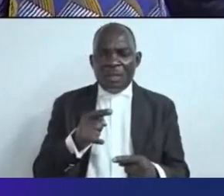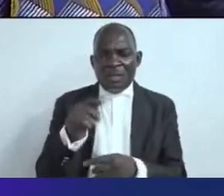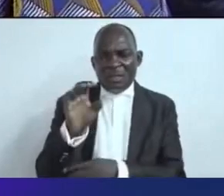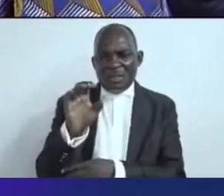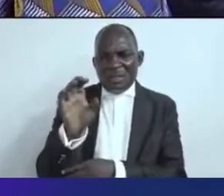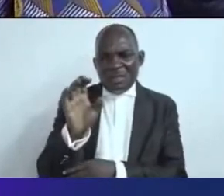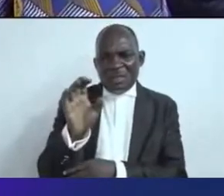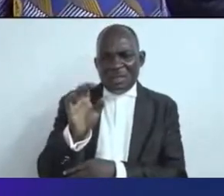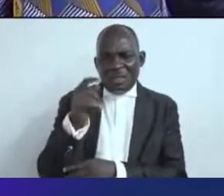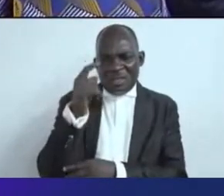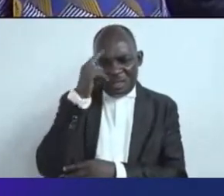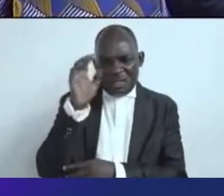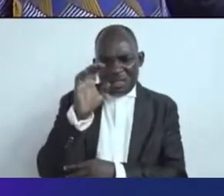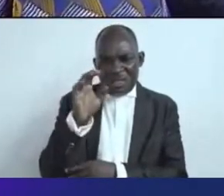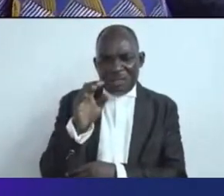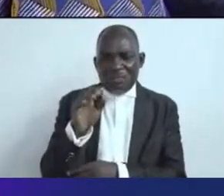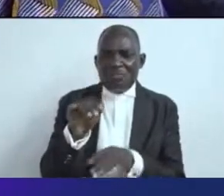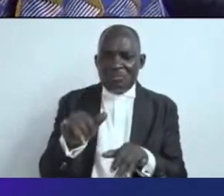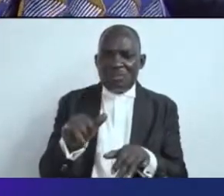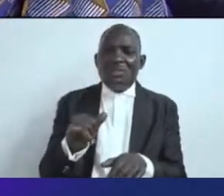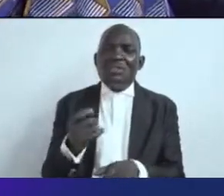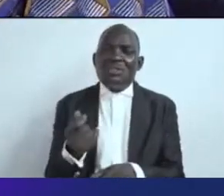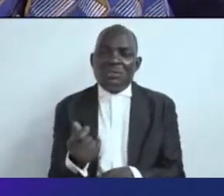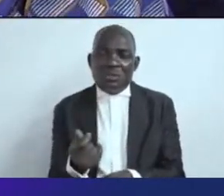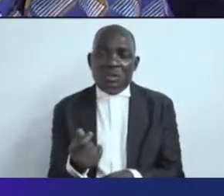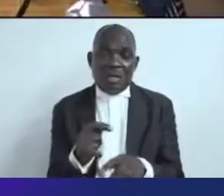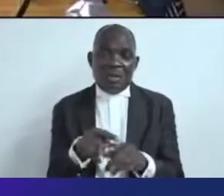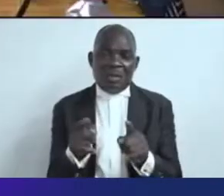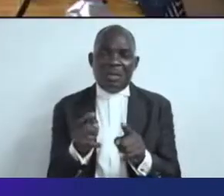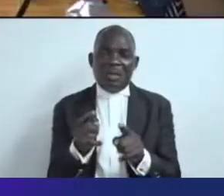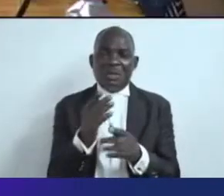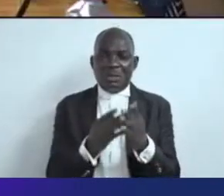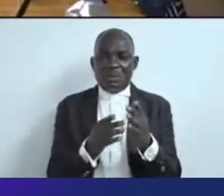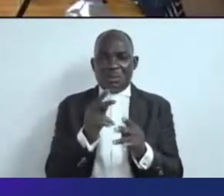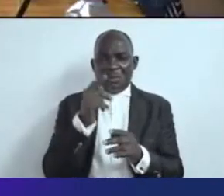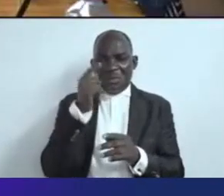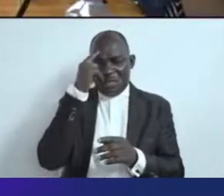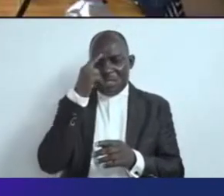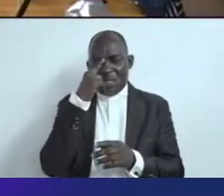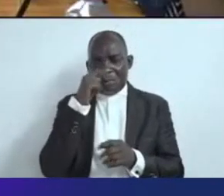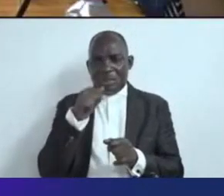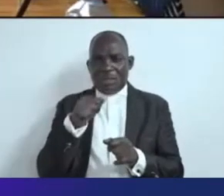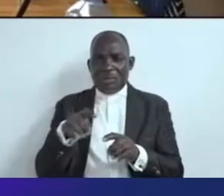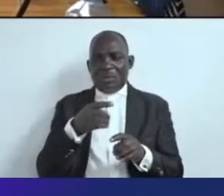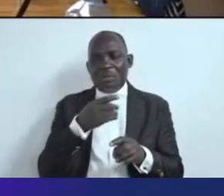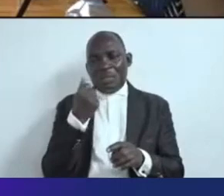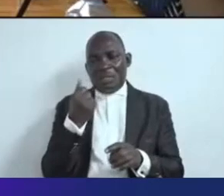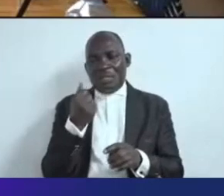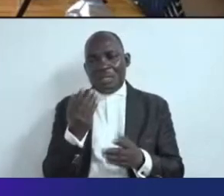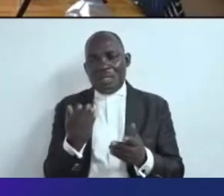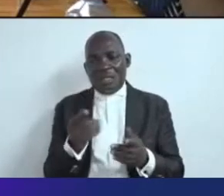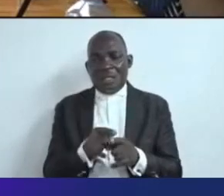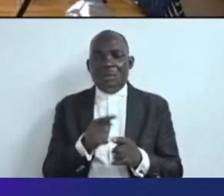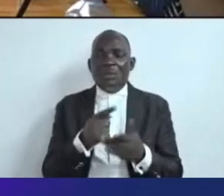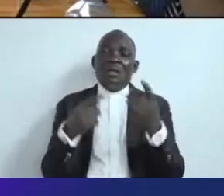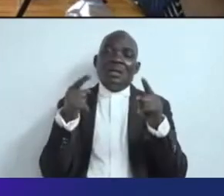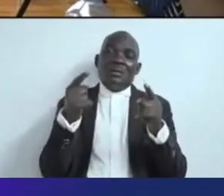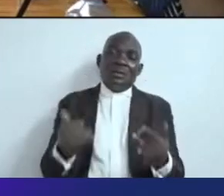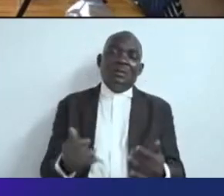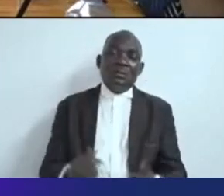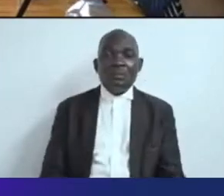been relatively stable. But some will also think that we could have done better looking at what is happening right